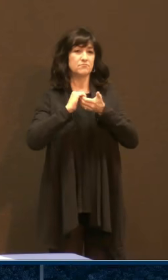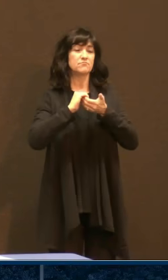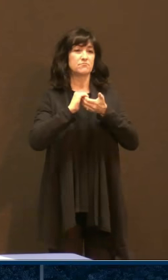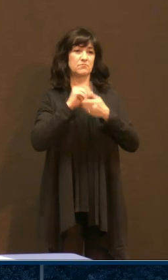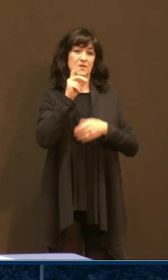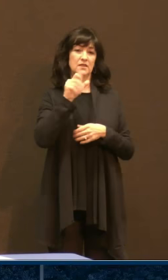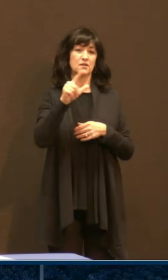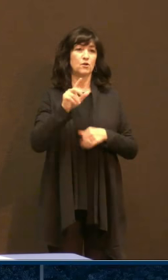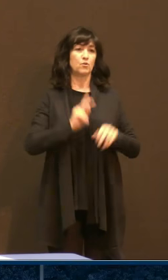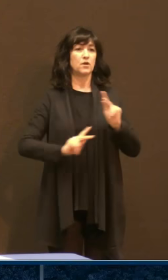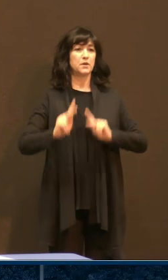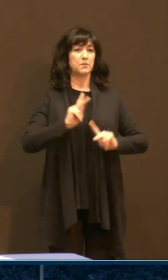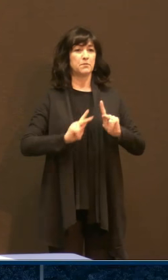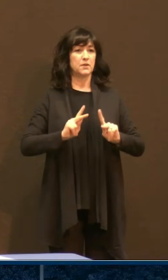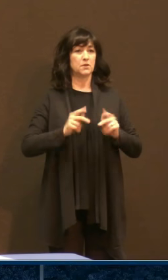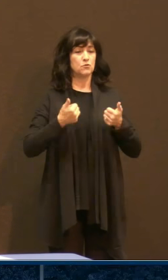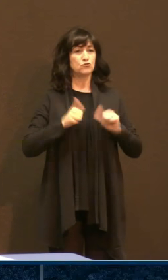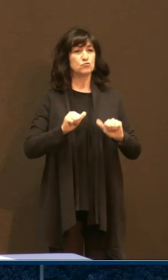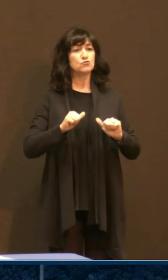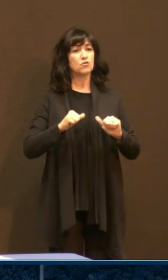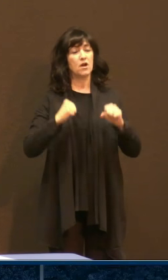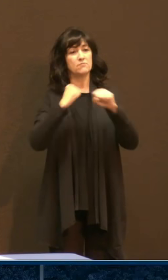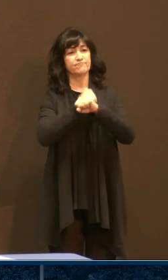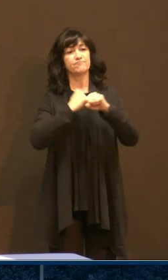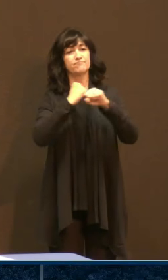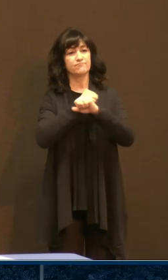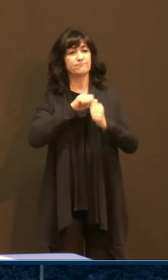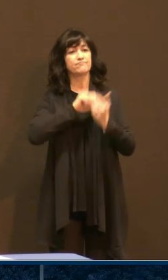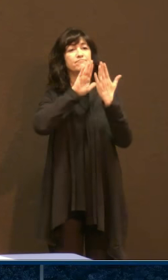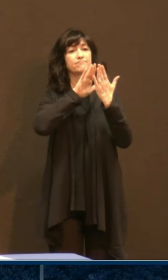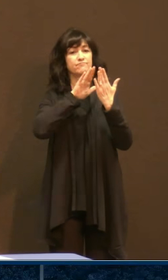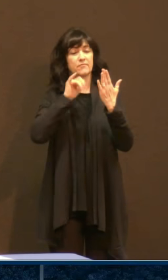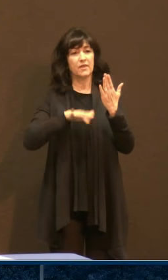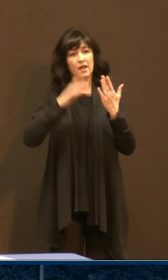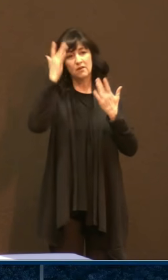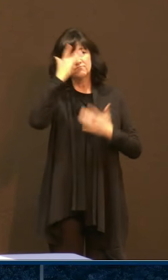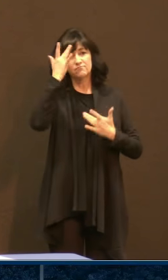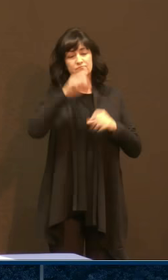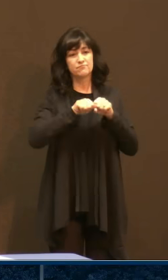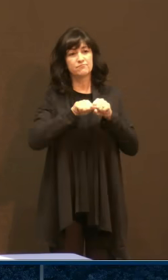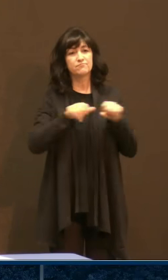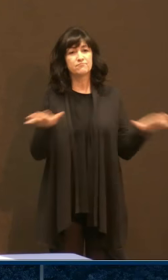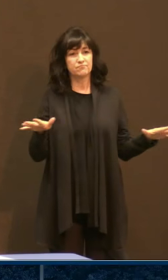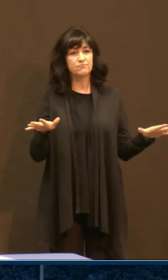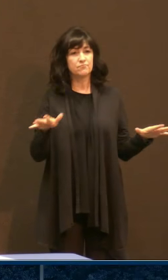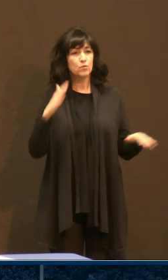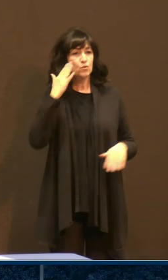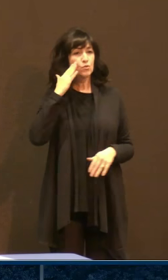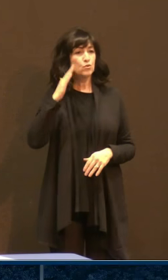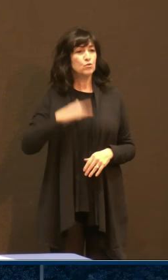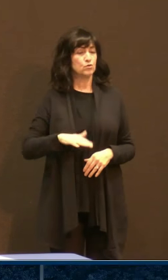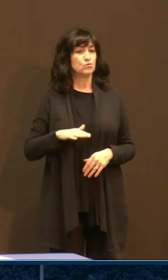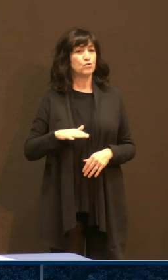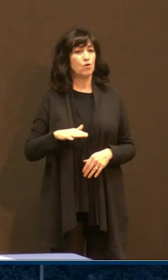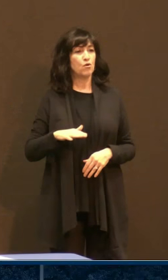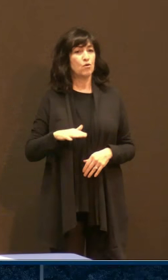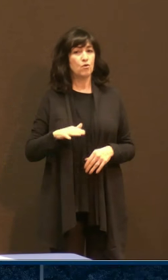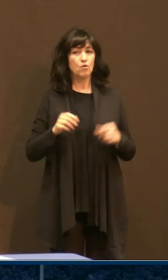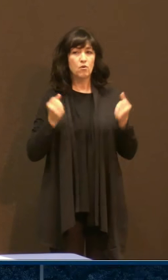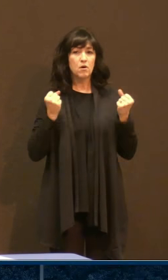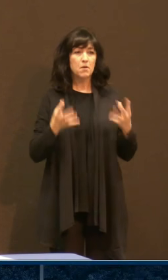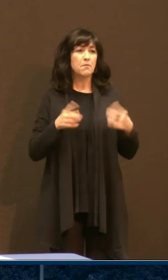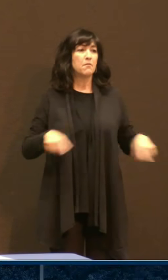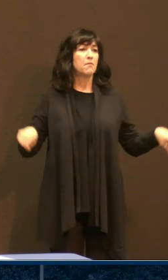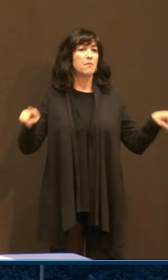address this pandemic. You know, I know we've all been touched in a very deep way with the sadness of losing